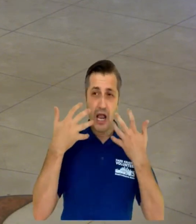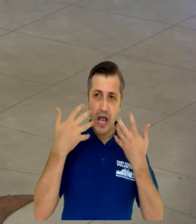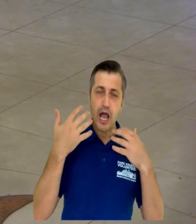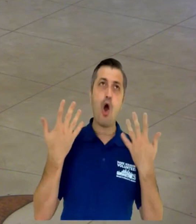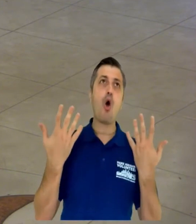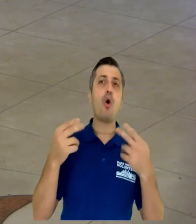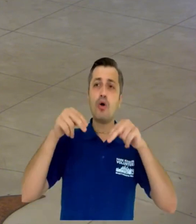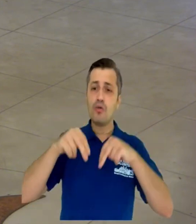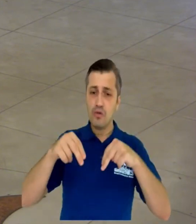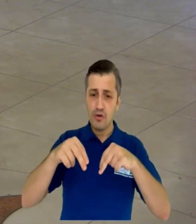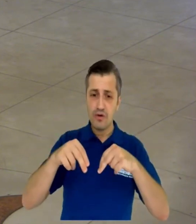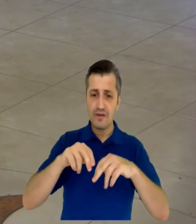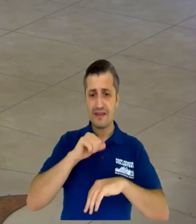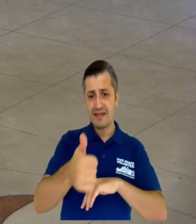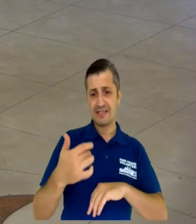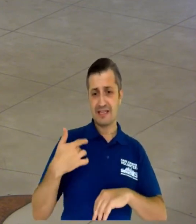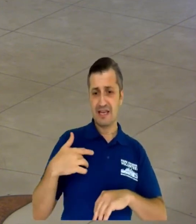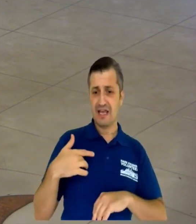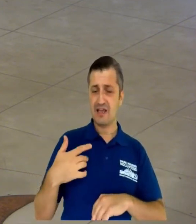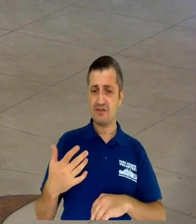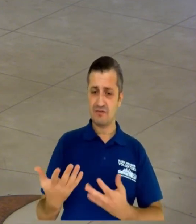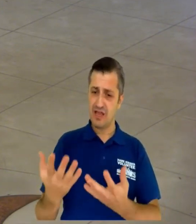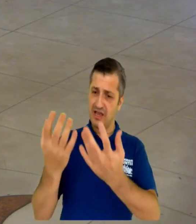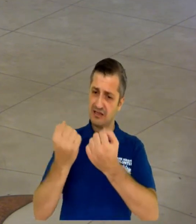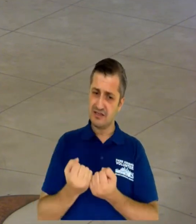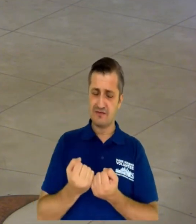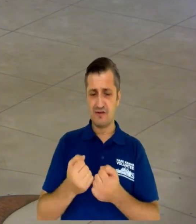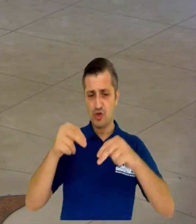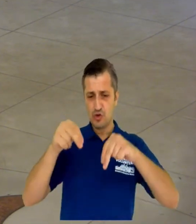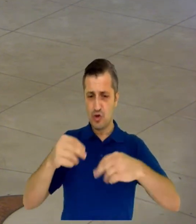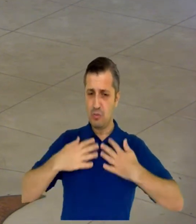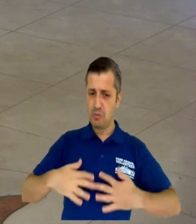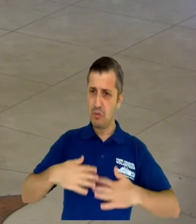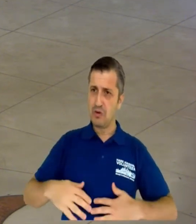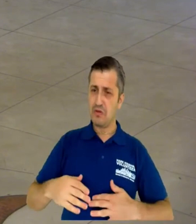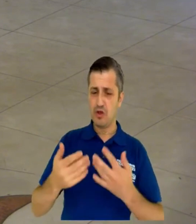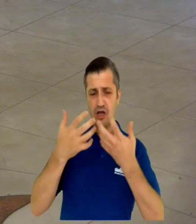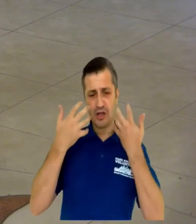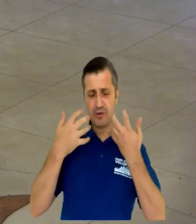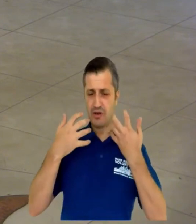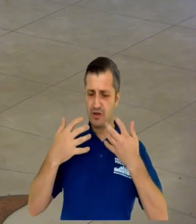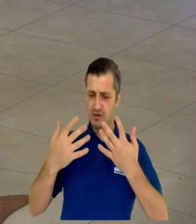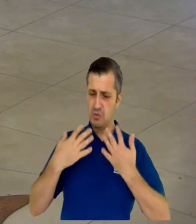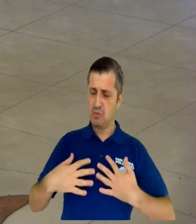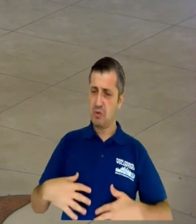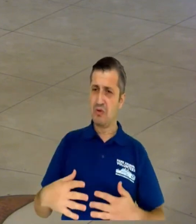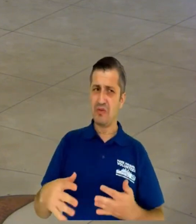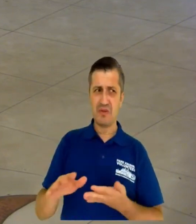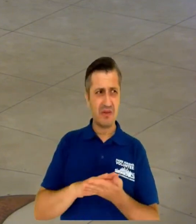why waste this human form of life? It's this precious human form of life, the only